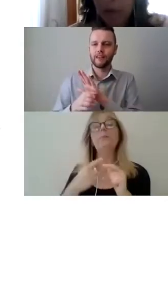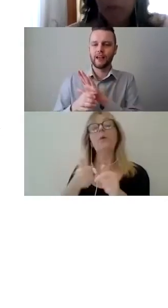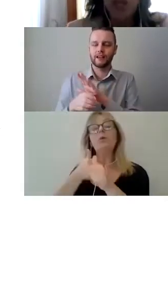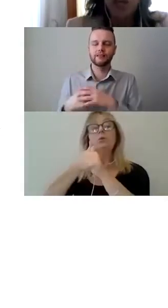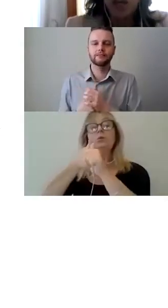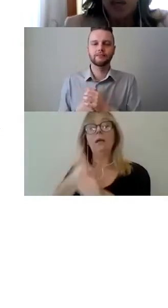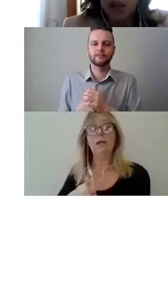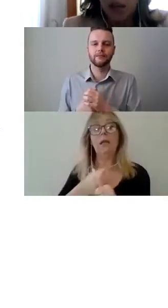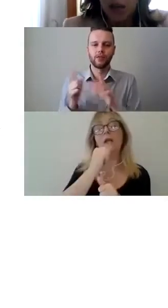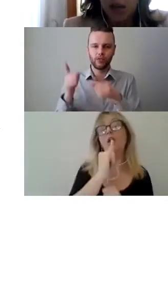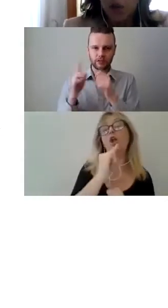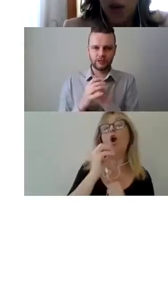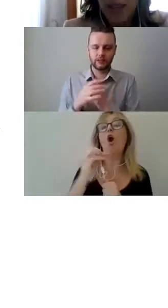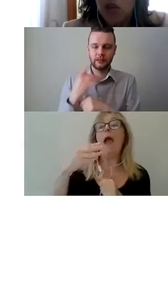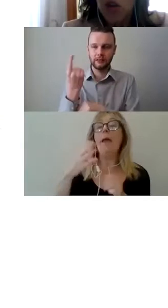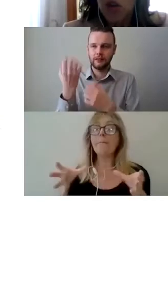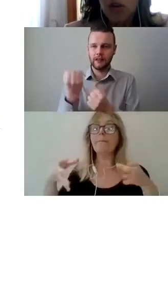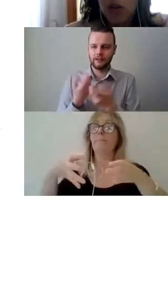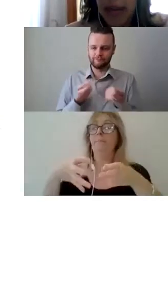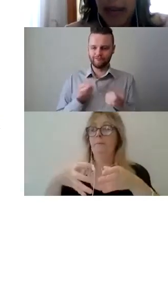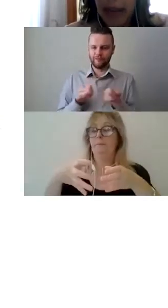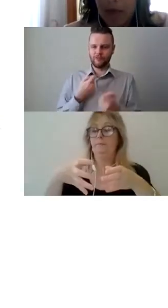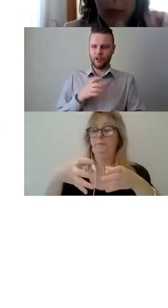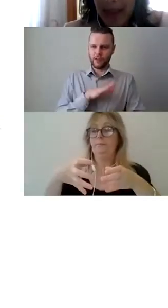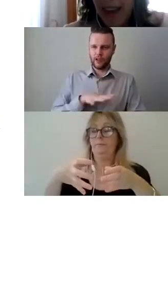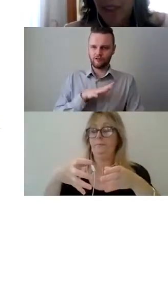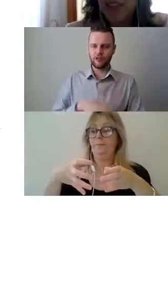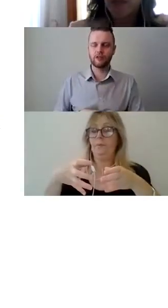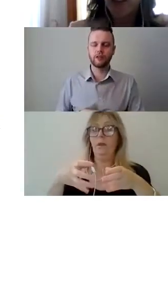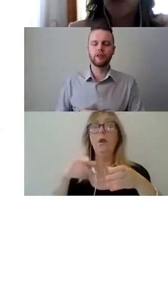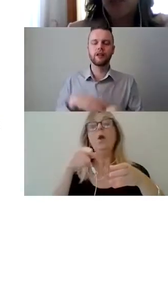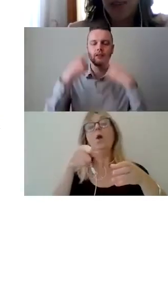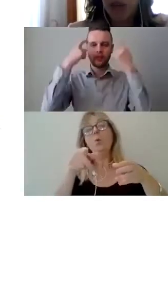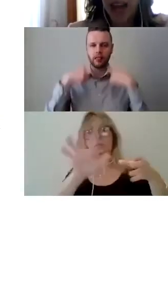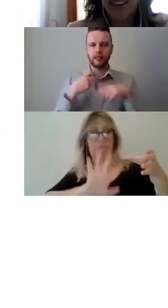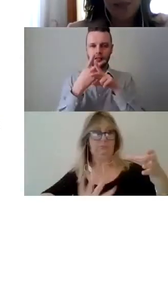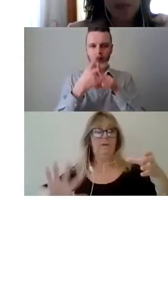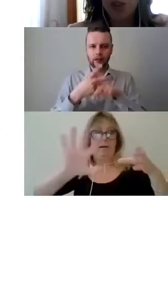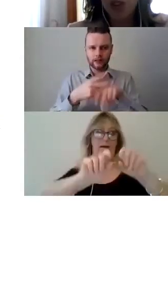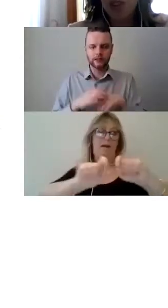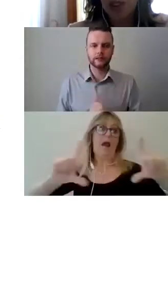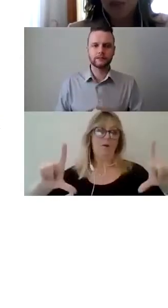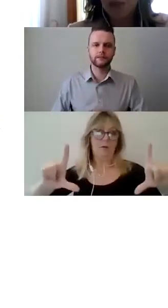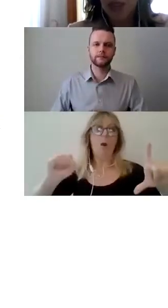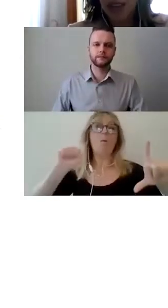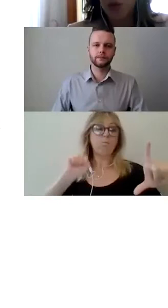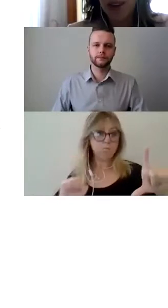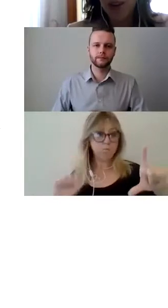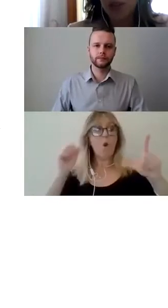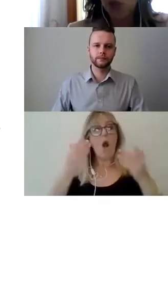jurisdiction in our region, legal guardians, and the IOM.